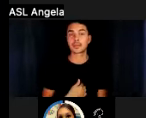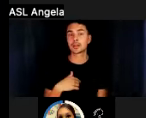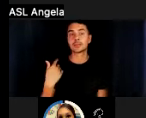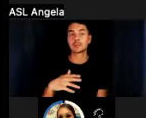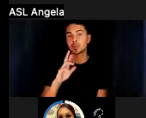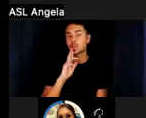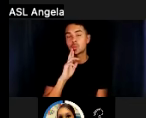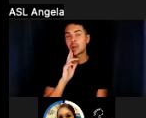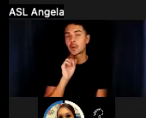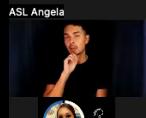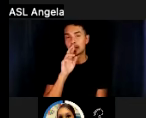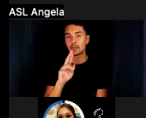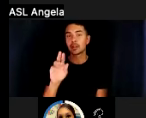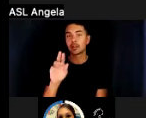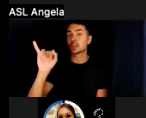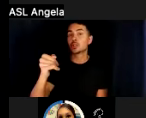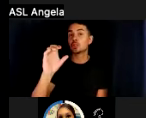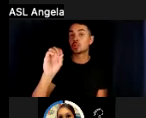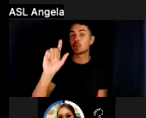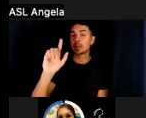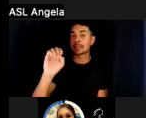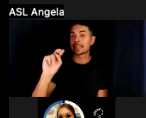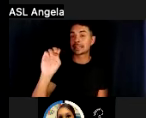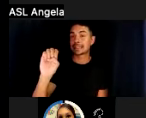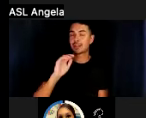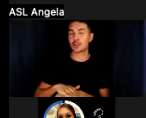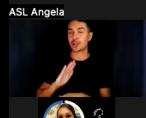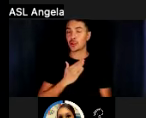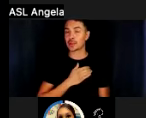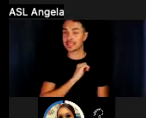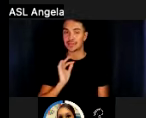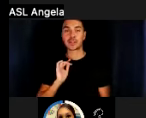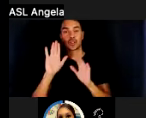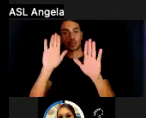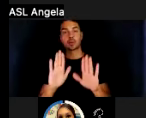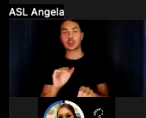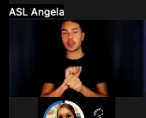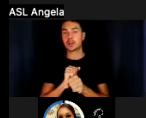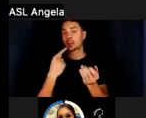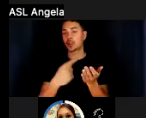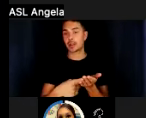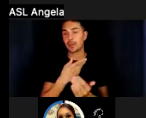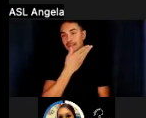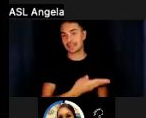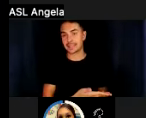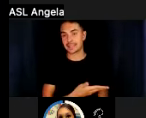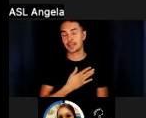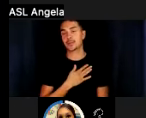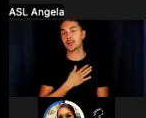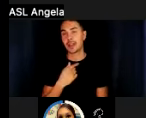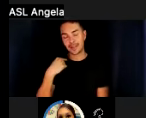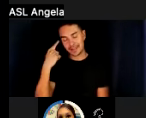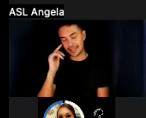love Jolene, who's on our staff. She does such a great job speaking about it in this way and thinking